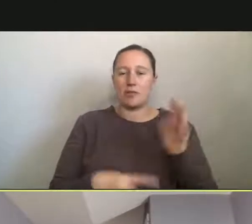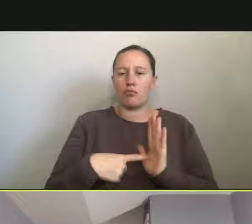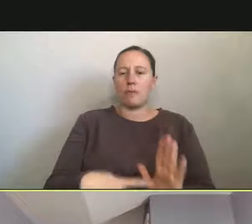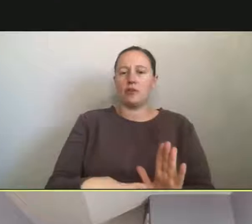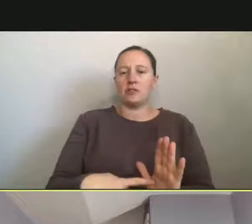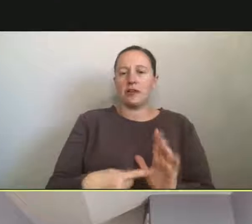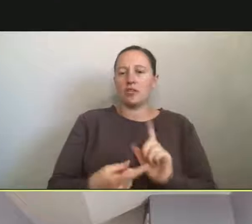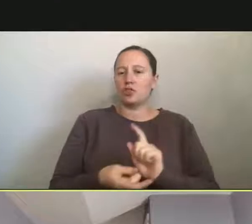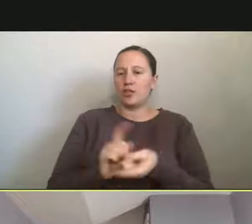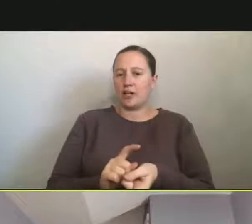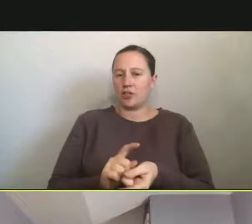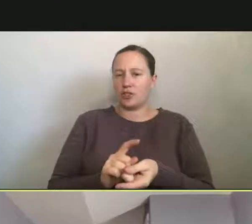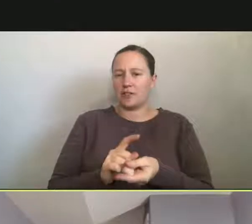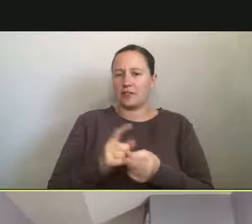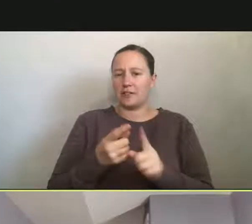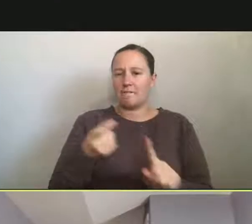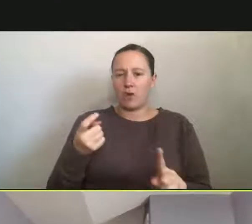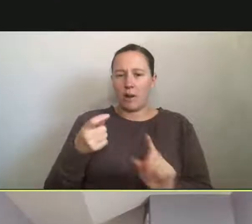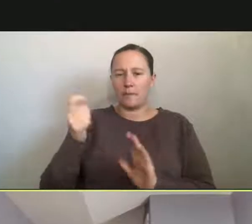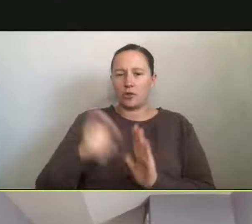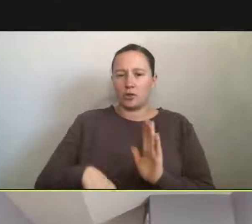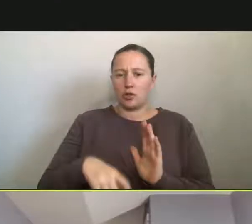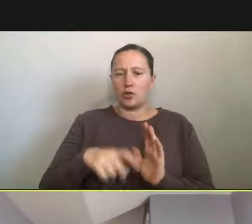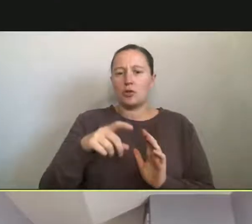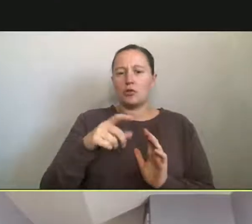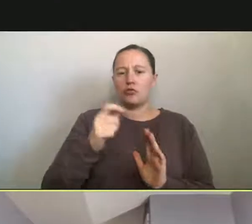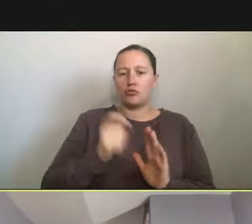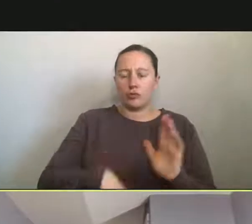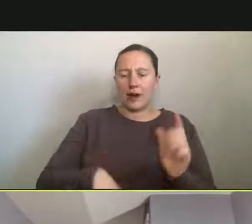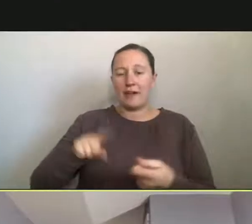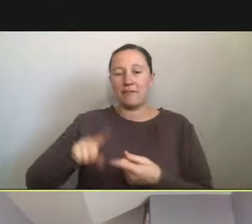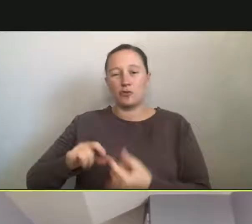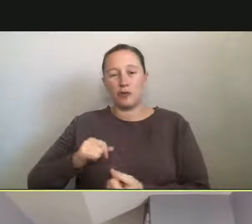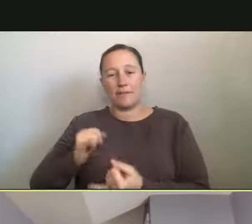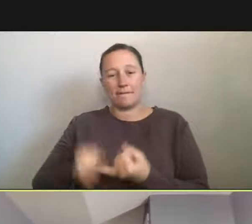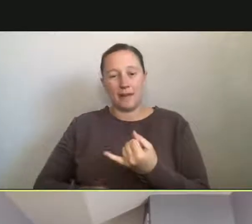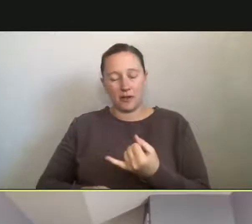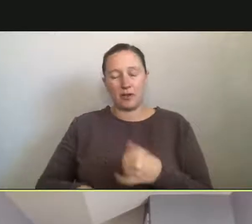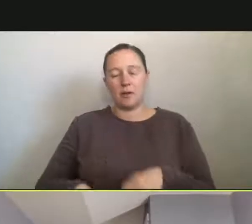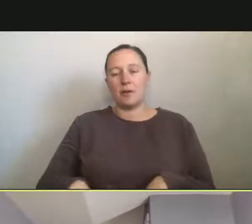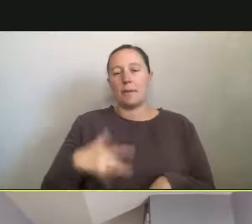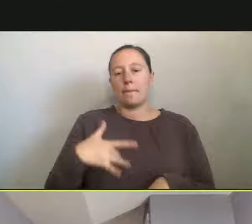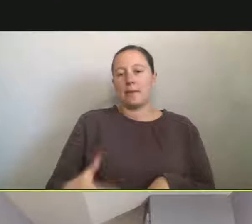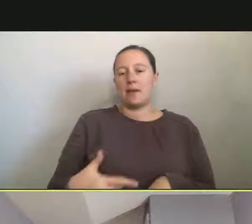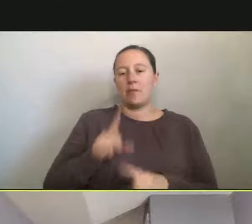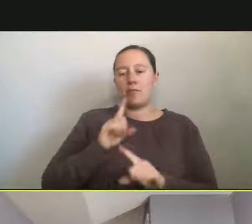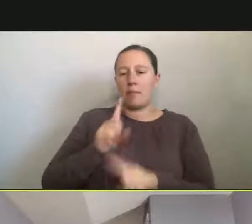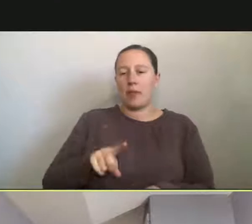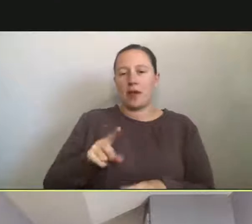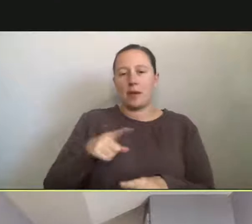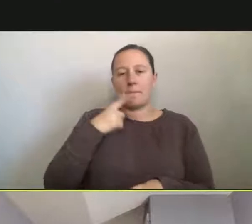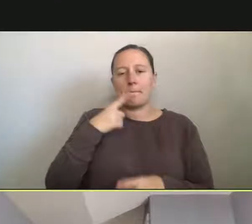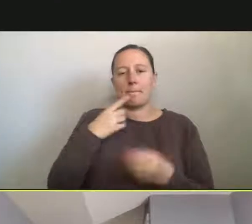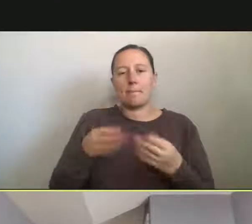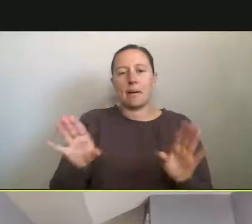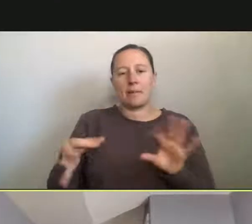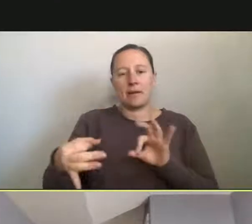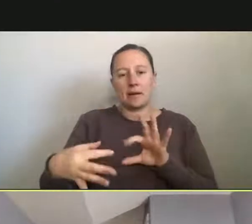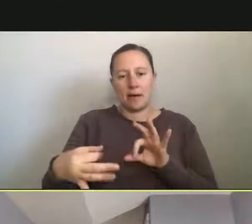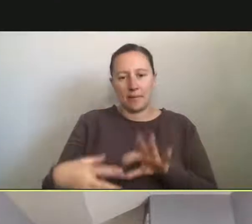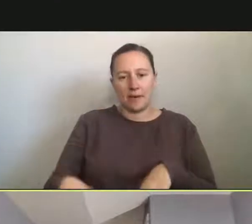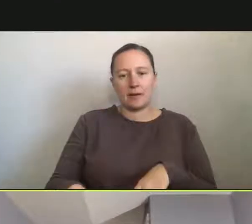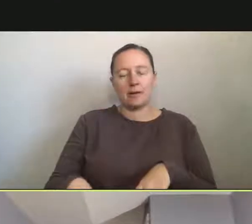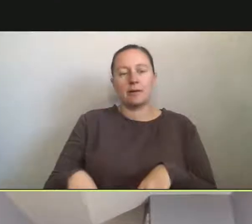some changes that were made from the draft policy to the final version, often in response to public comments that we received or